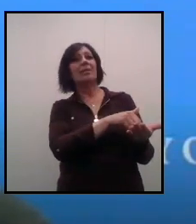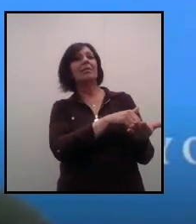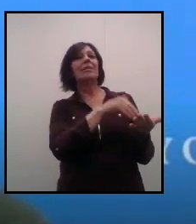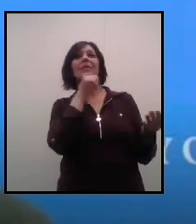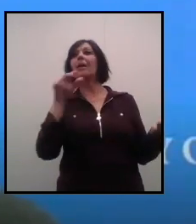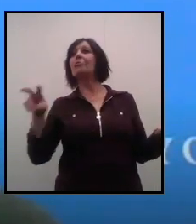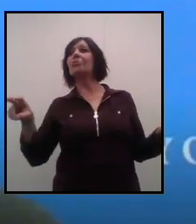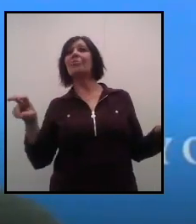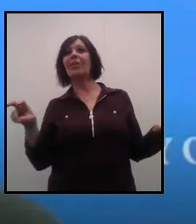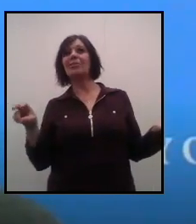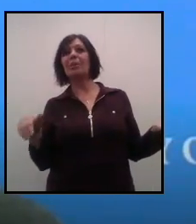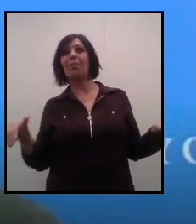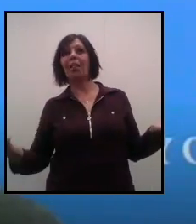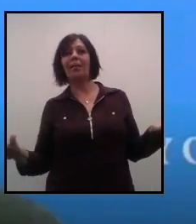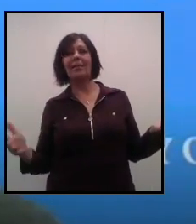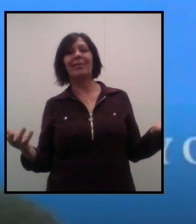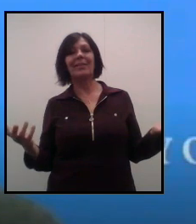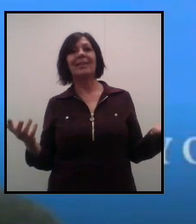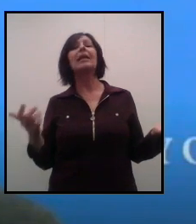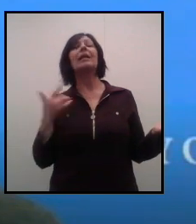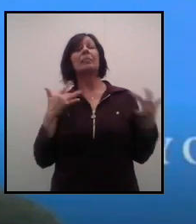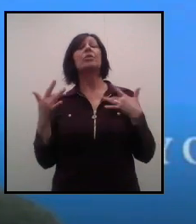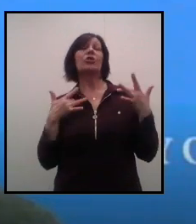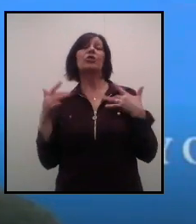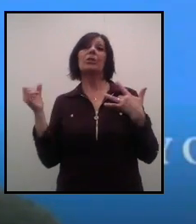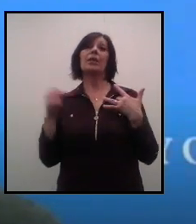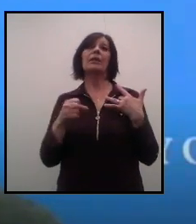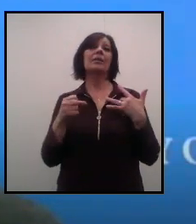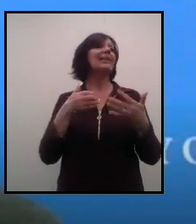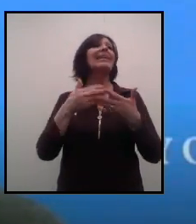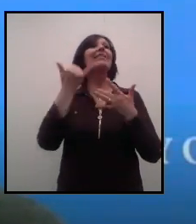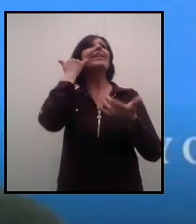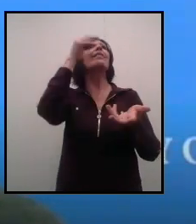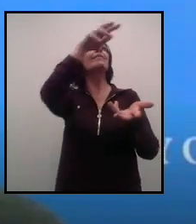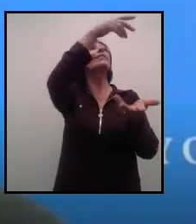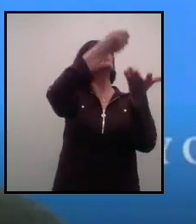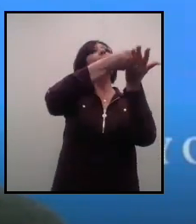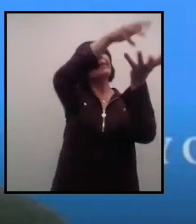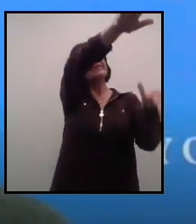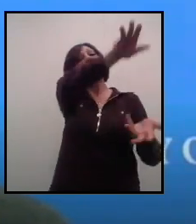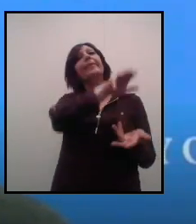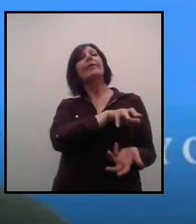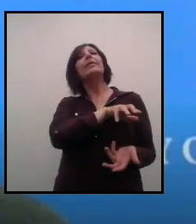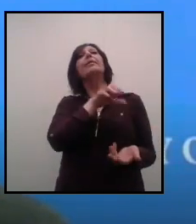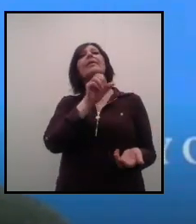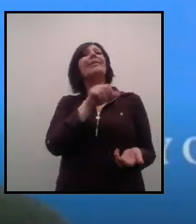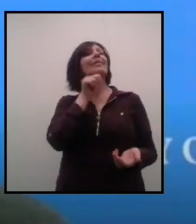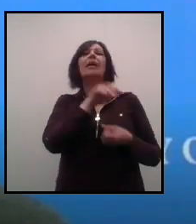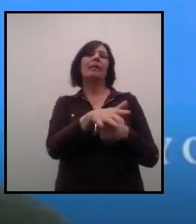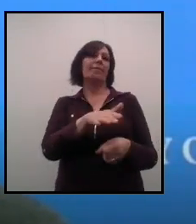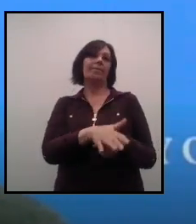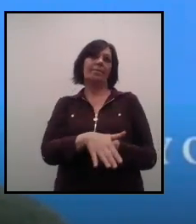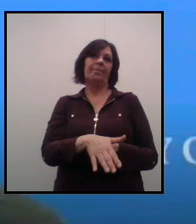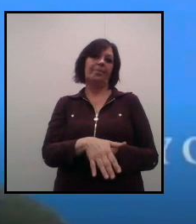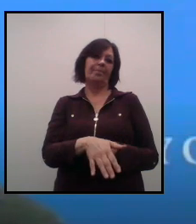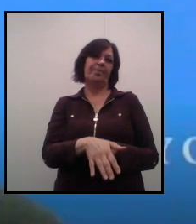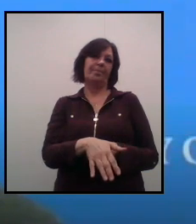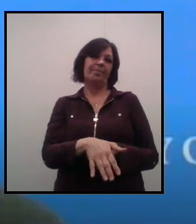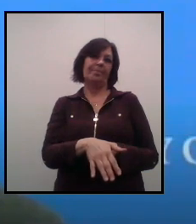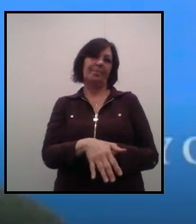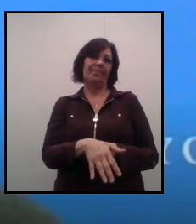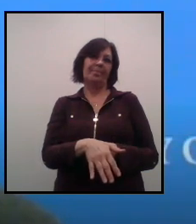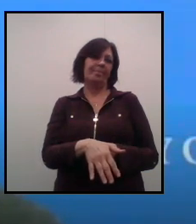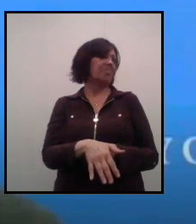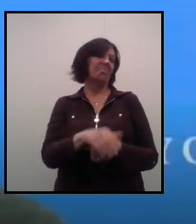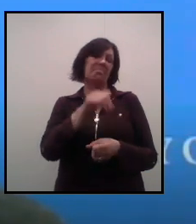million plus. So I am very concerned that even if we get the stimulus funding,